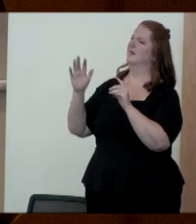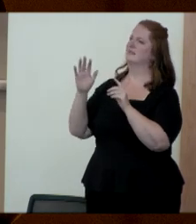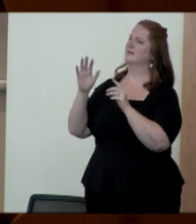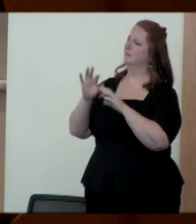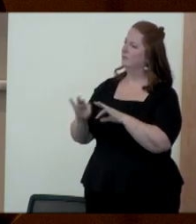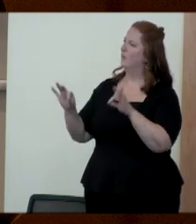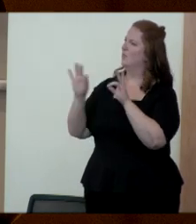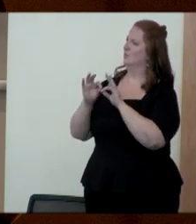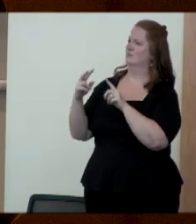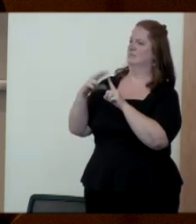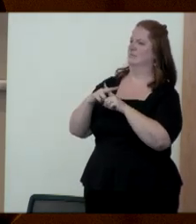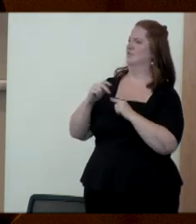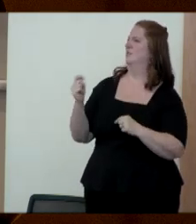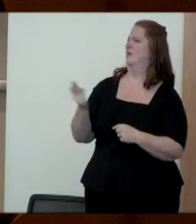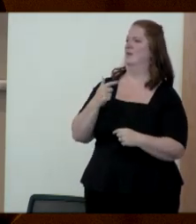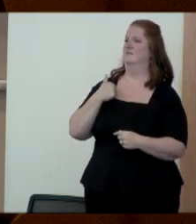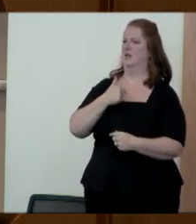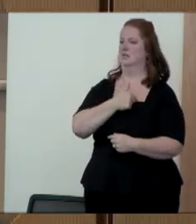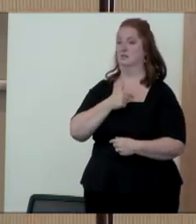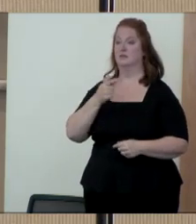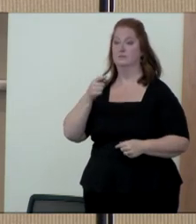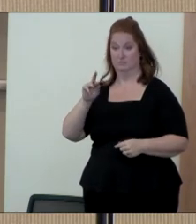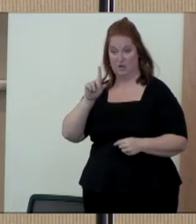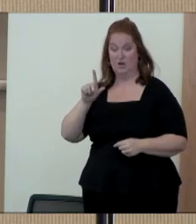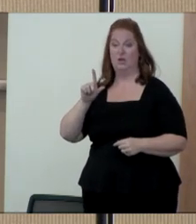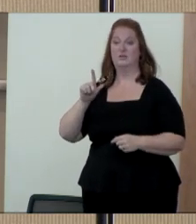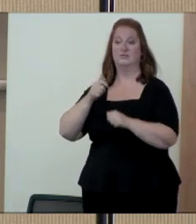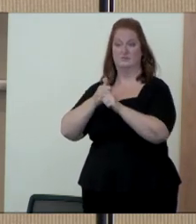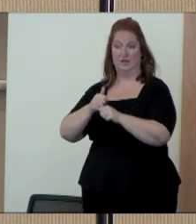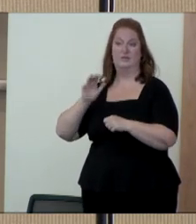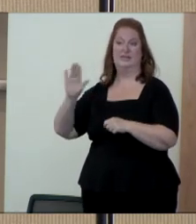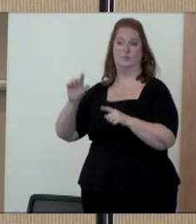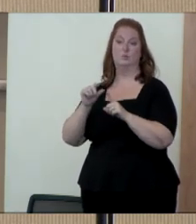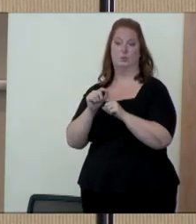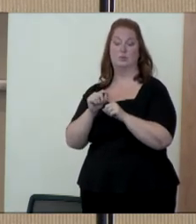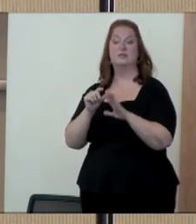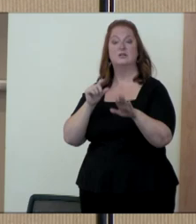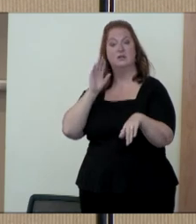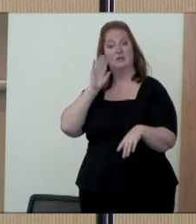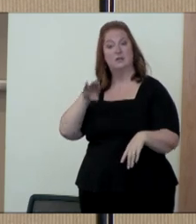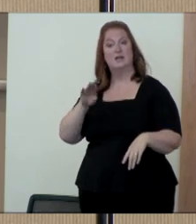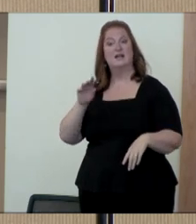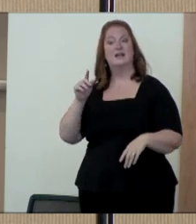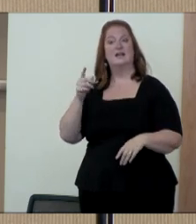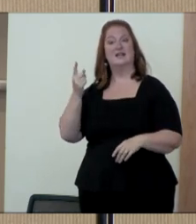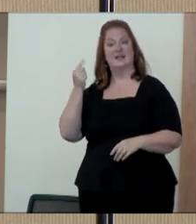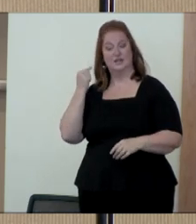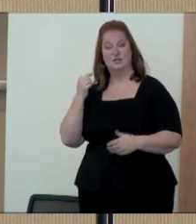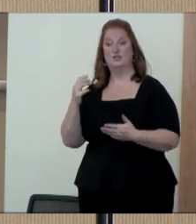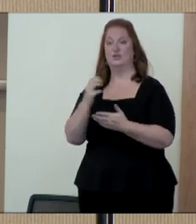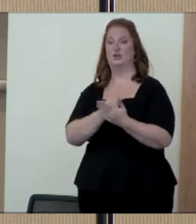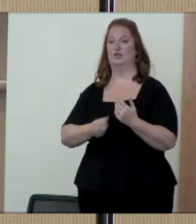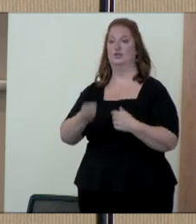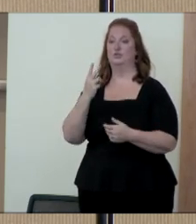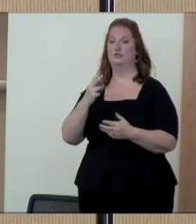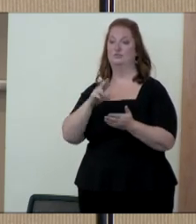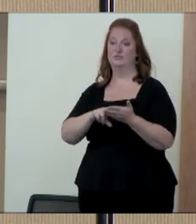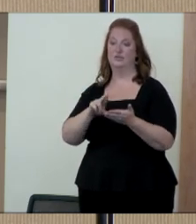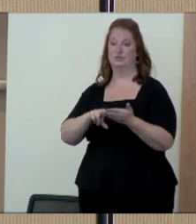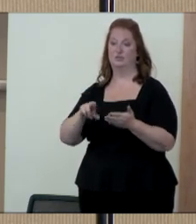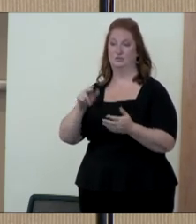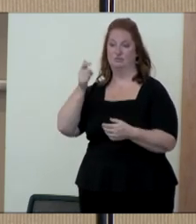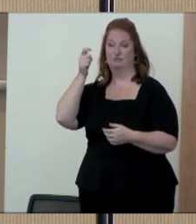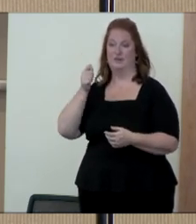us. And Paul is doing just what he said. Last year, he earned two research grants that totaled about $9